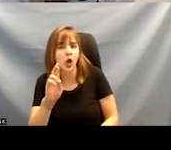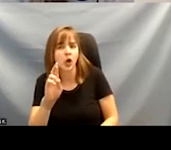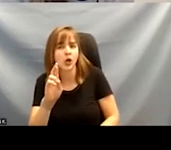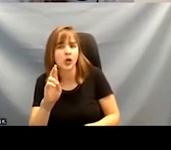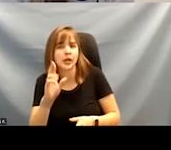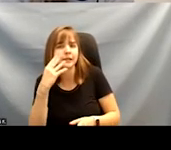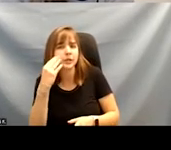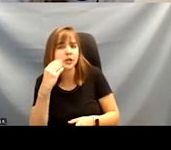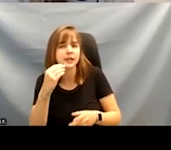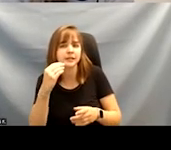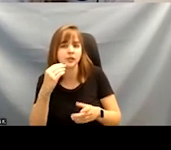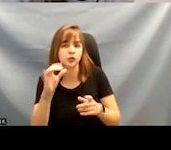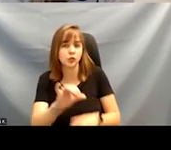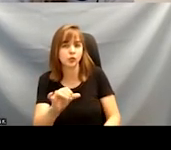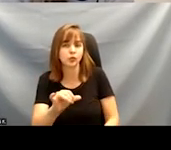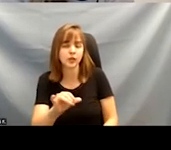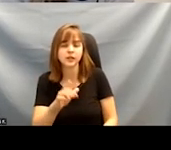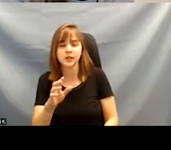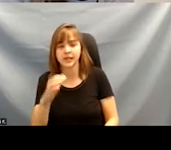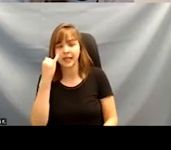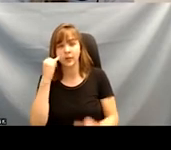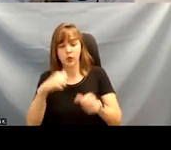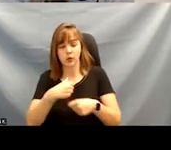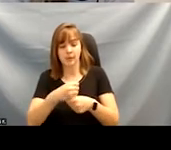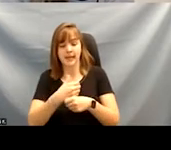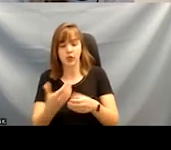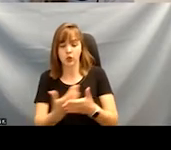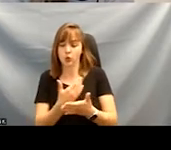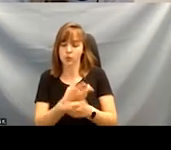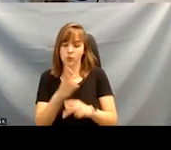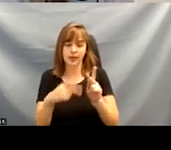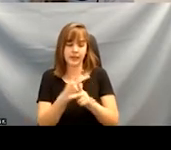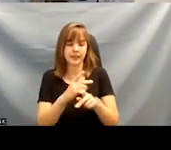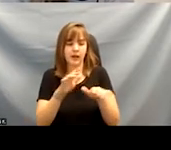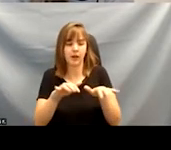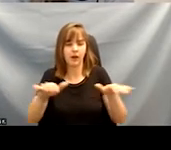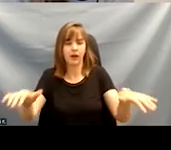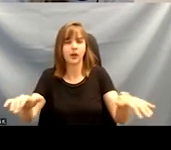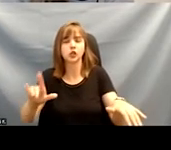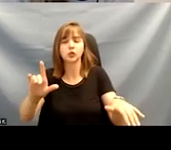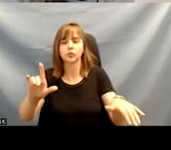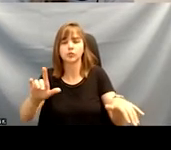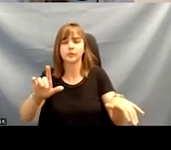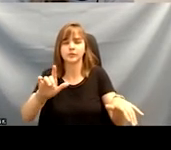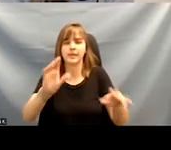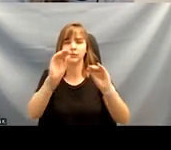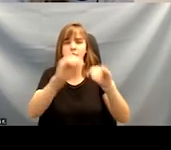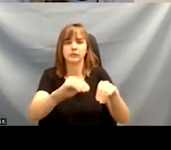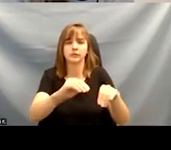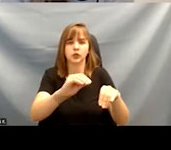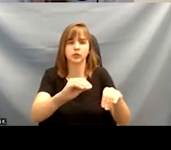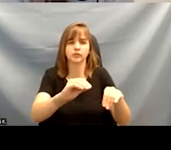space. And so to be able to actually create those products and to have them in our favorite shops would be our dream. So.